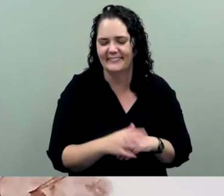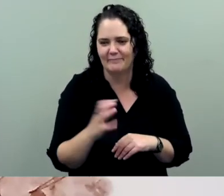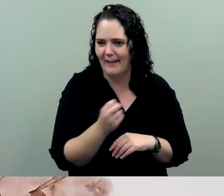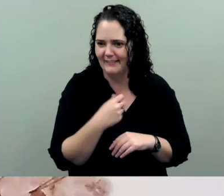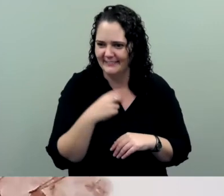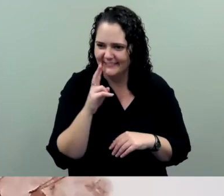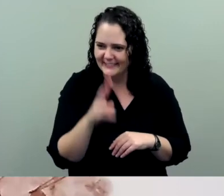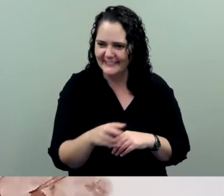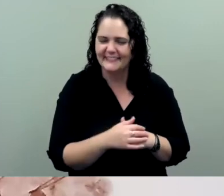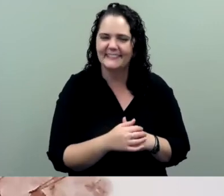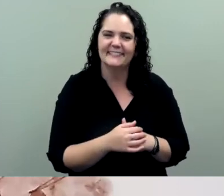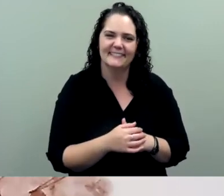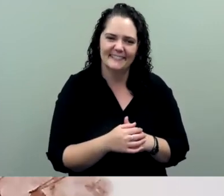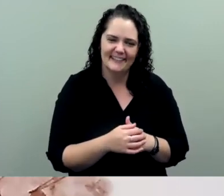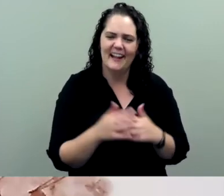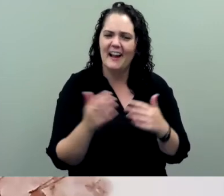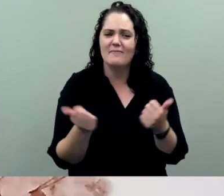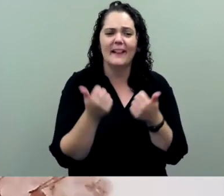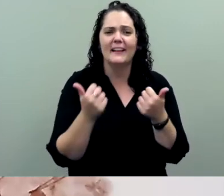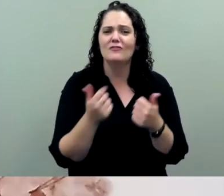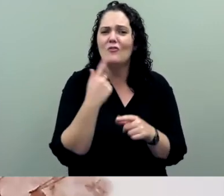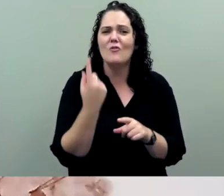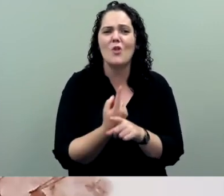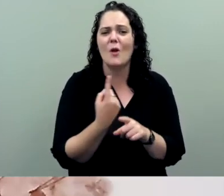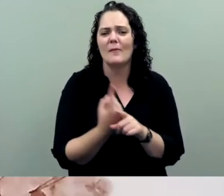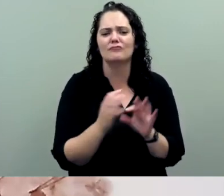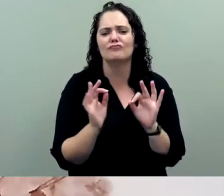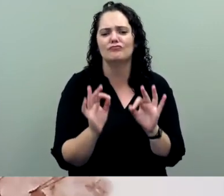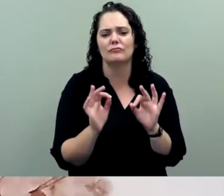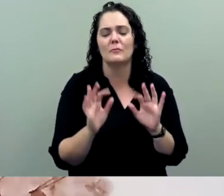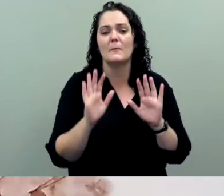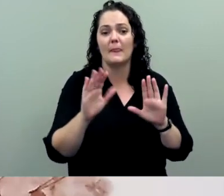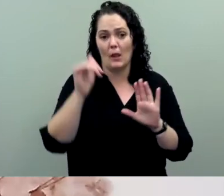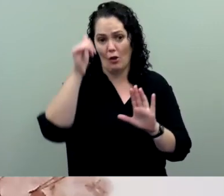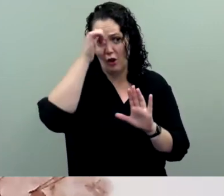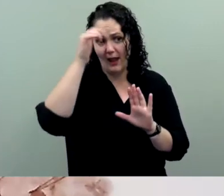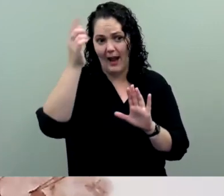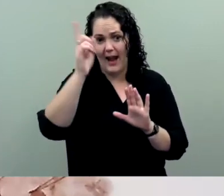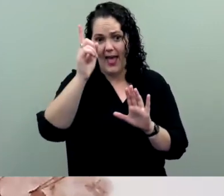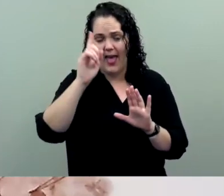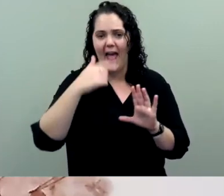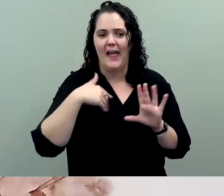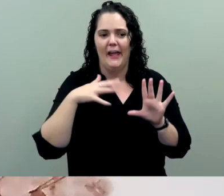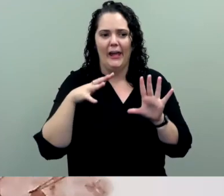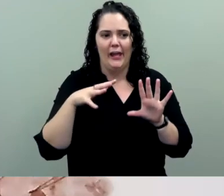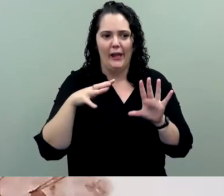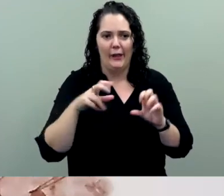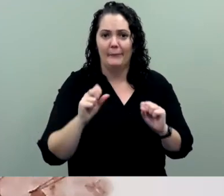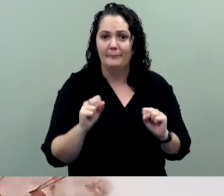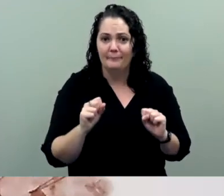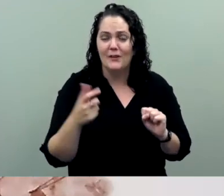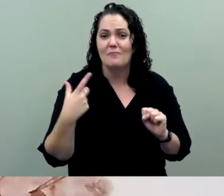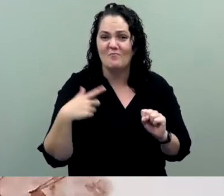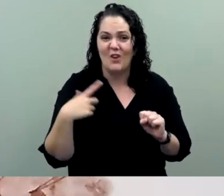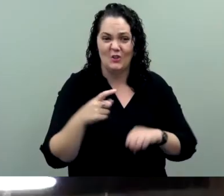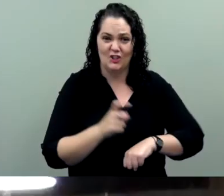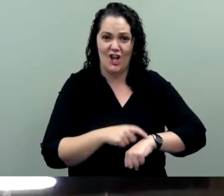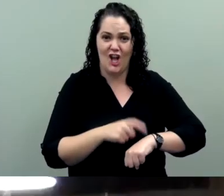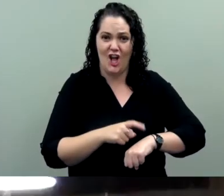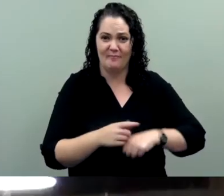nice. These comments are fantastic, y'all. Okay, I know we got to kick back out of this because I have run out of time. So let's switch it